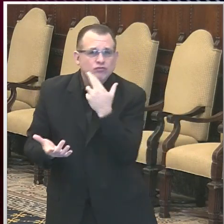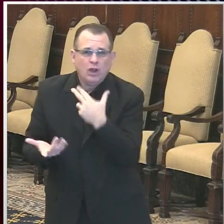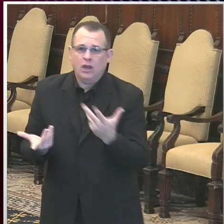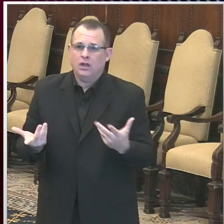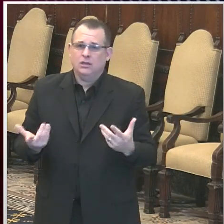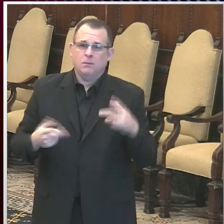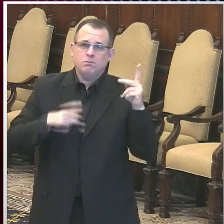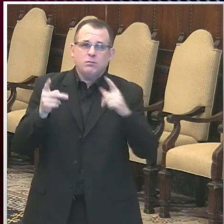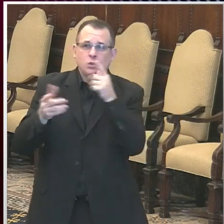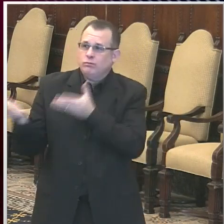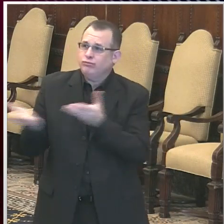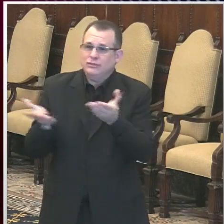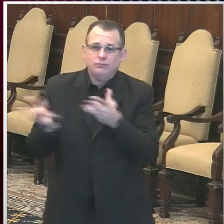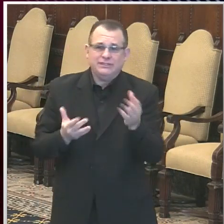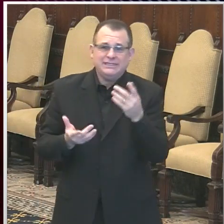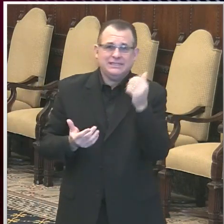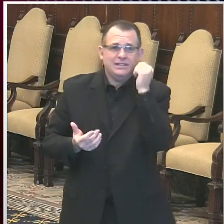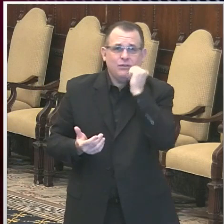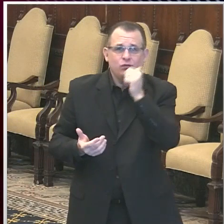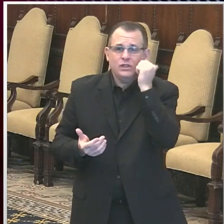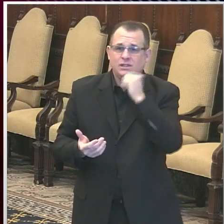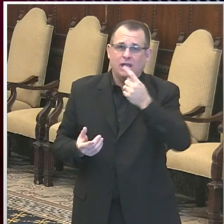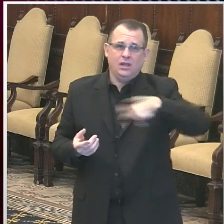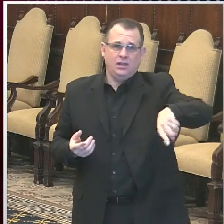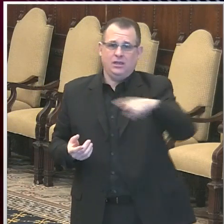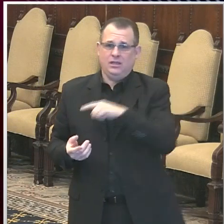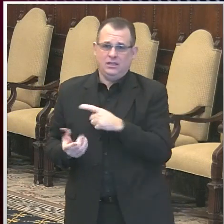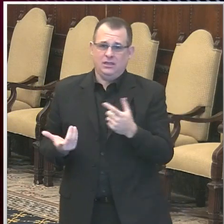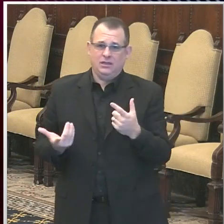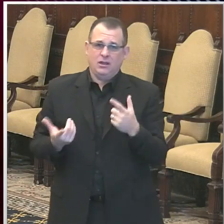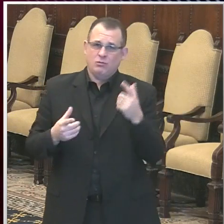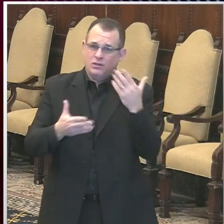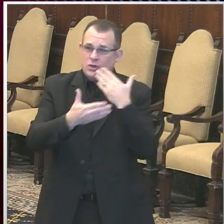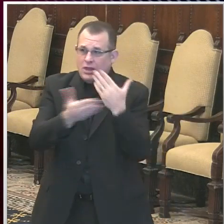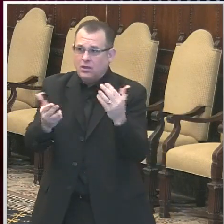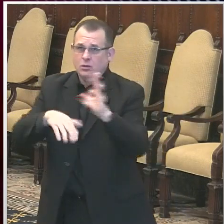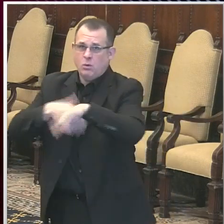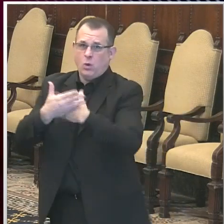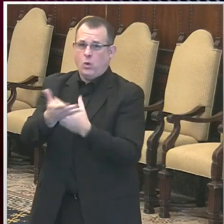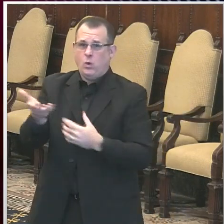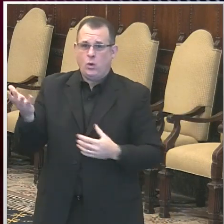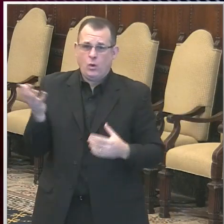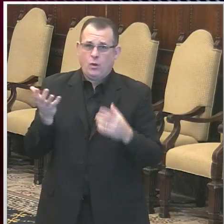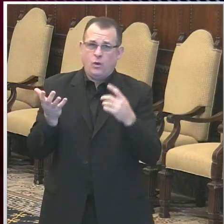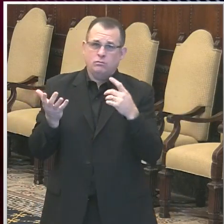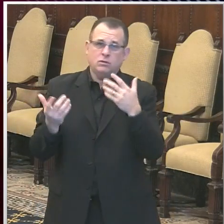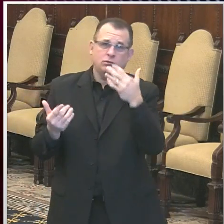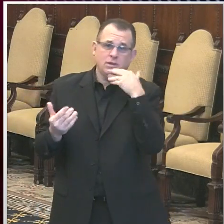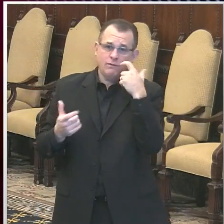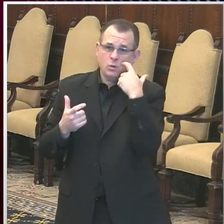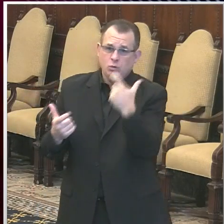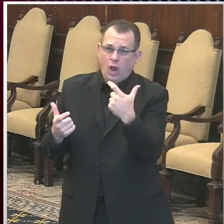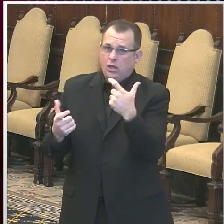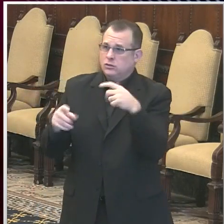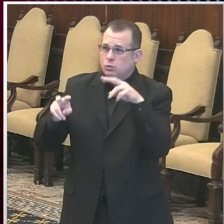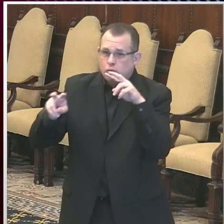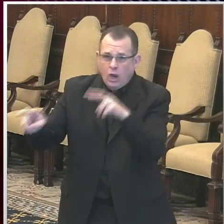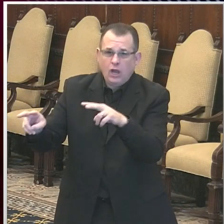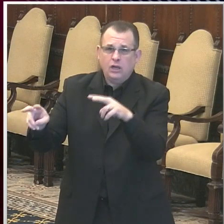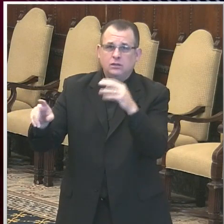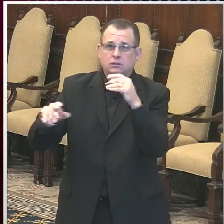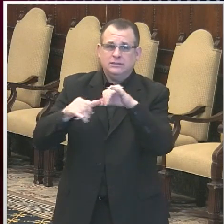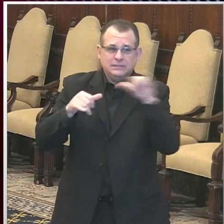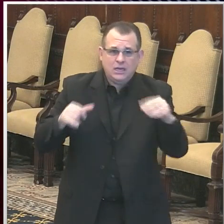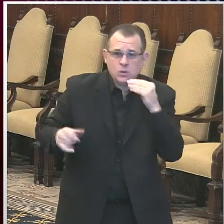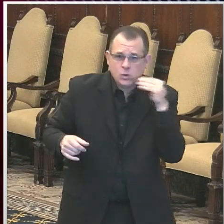to us every day. And thank you to each of you who are watching and listening. Thank you for staying home, for listening